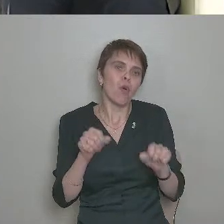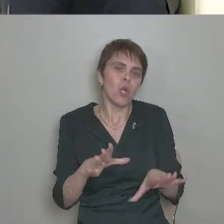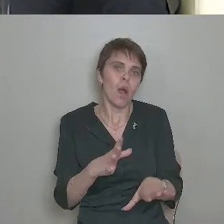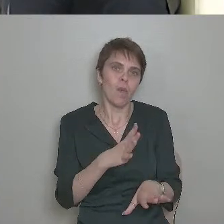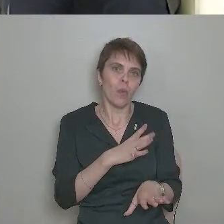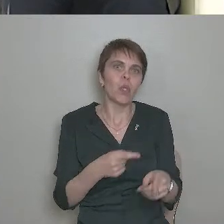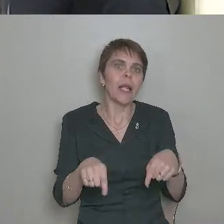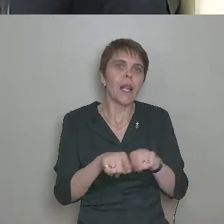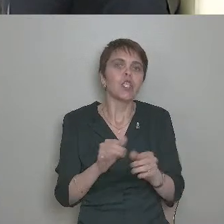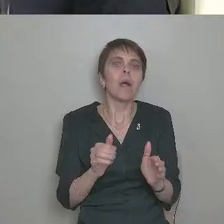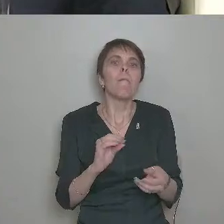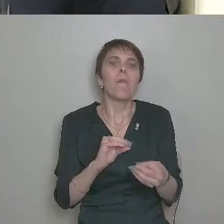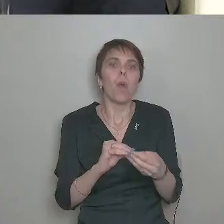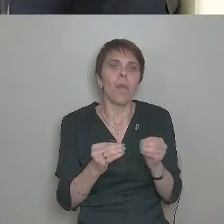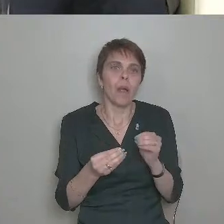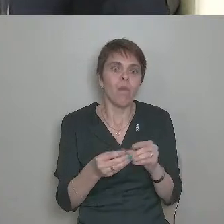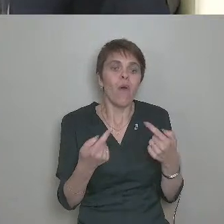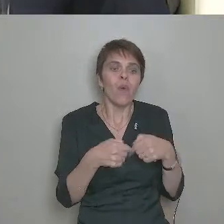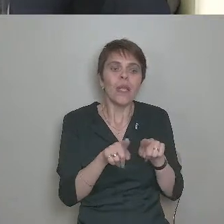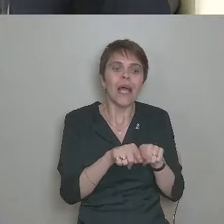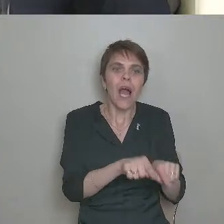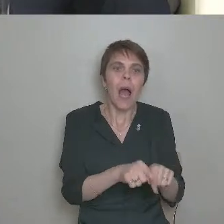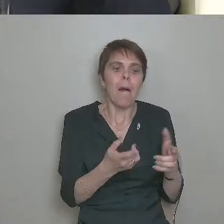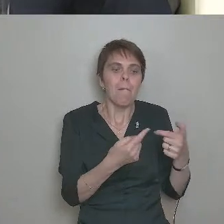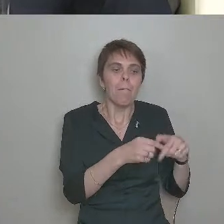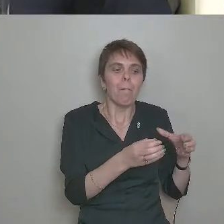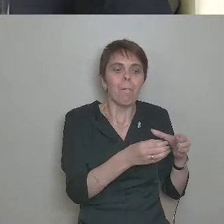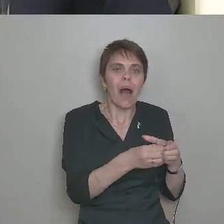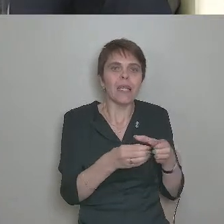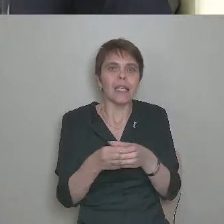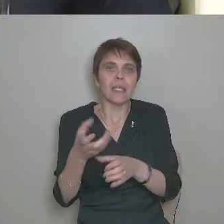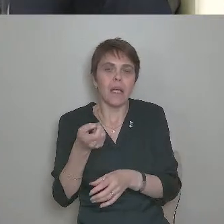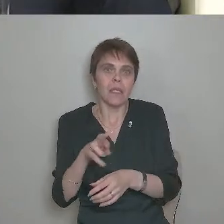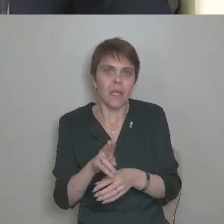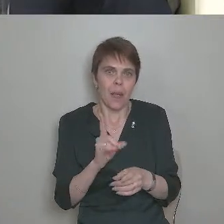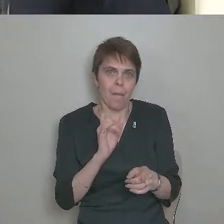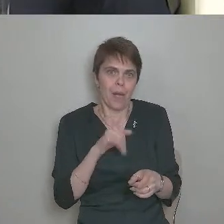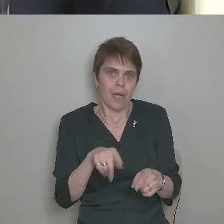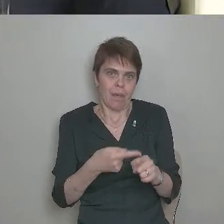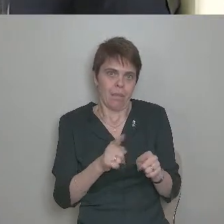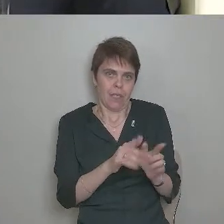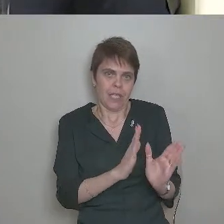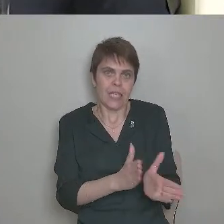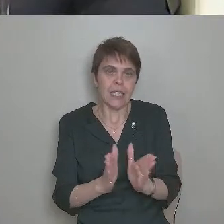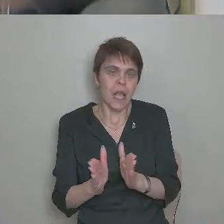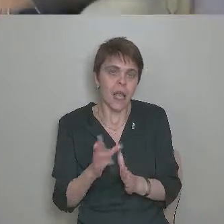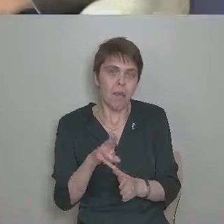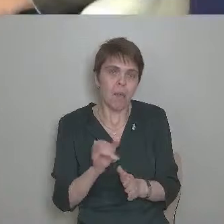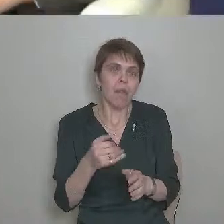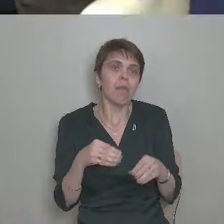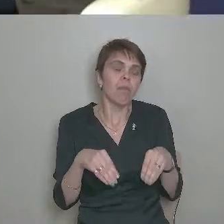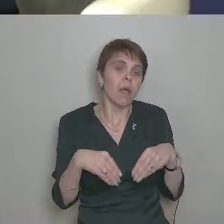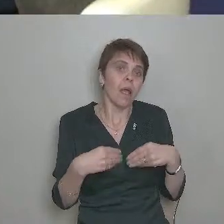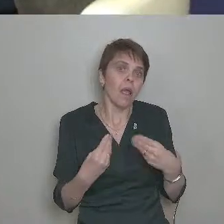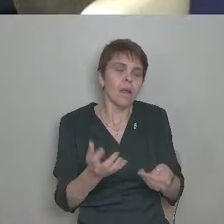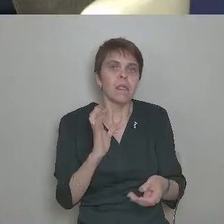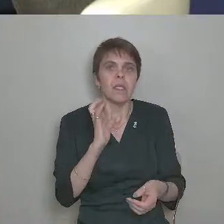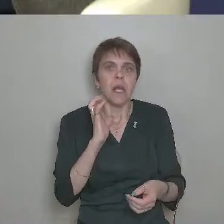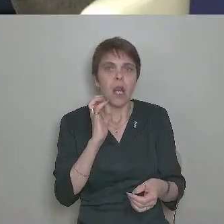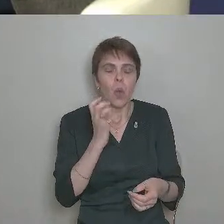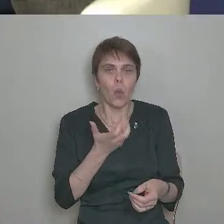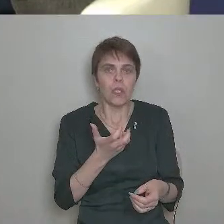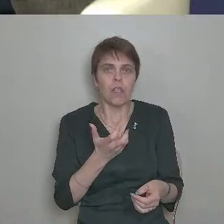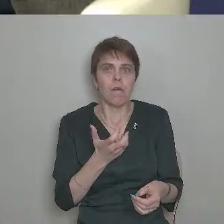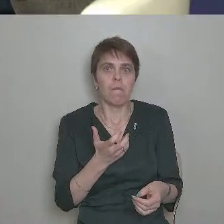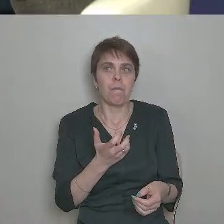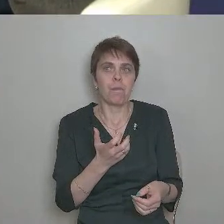to 4,000 of characters, and that's an issue. So this party affiliation with the proportionate